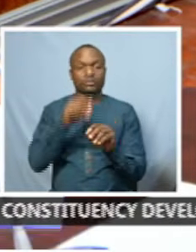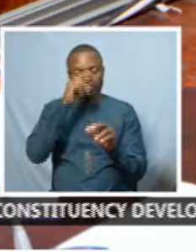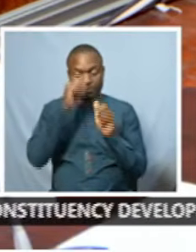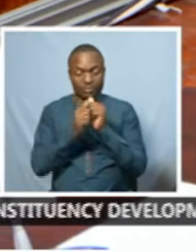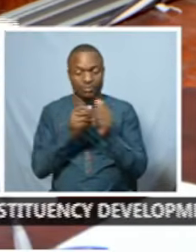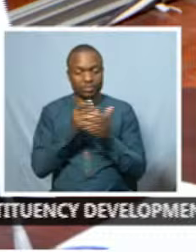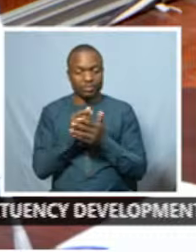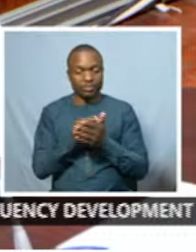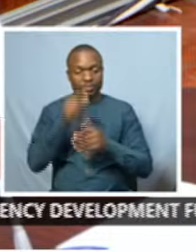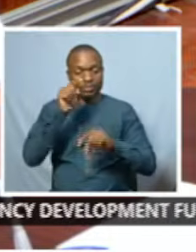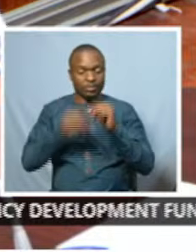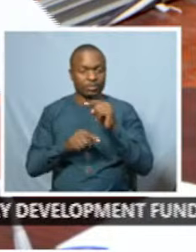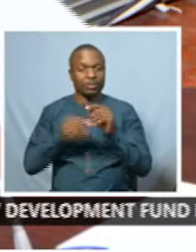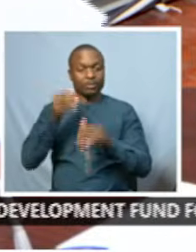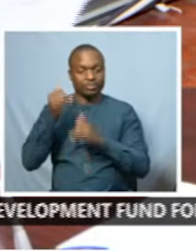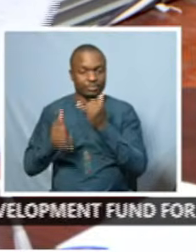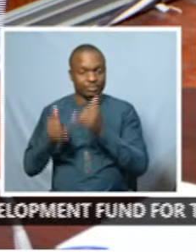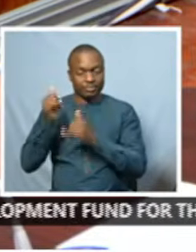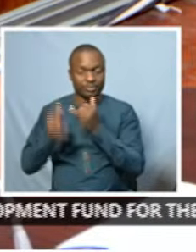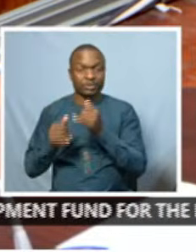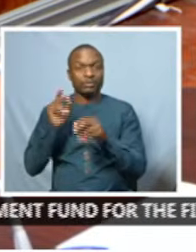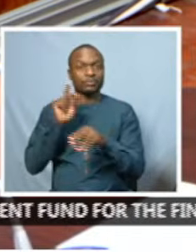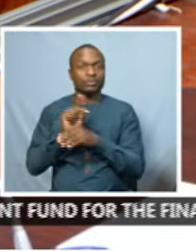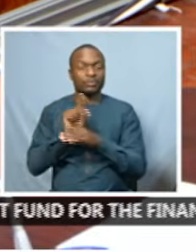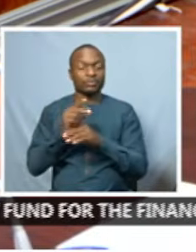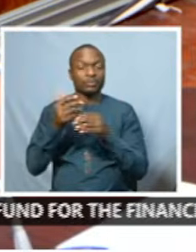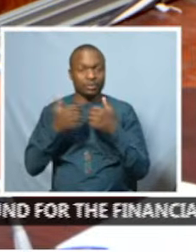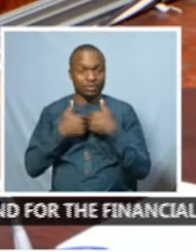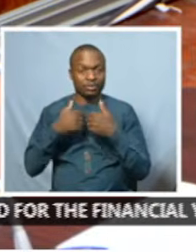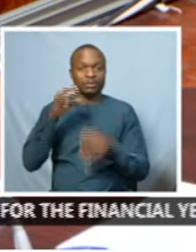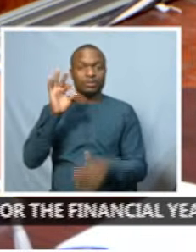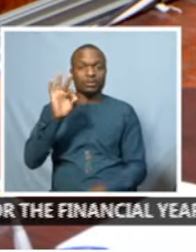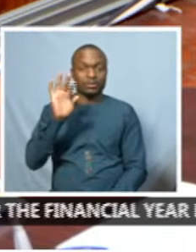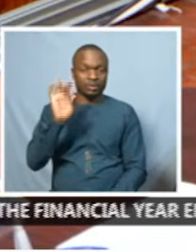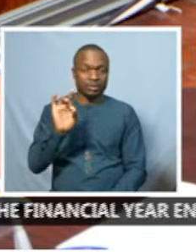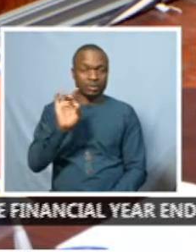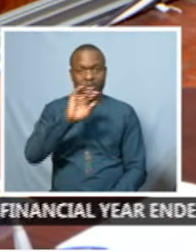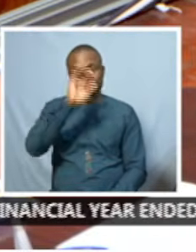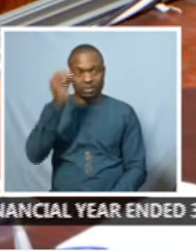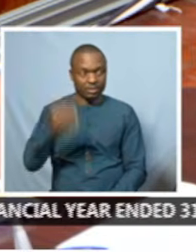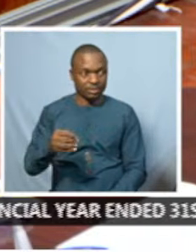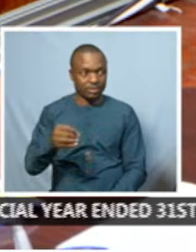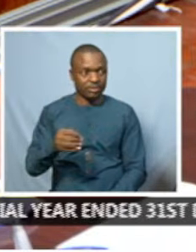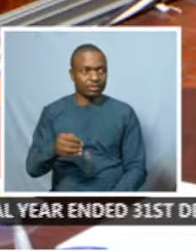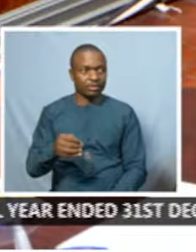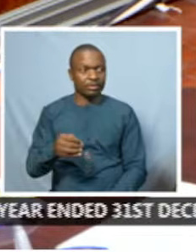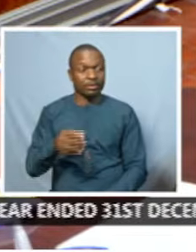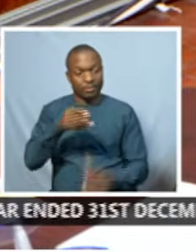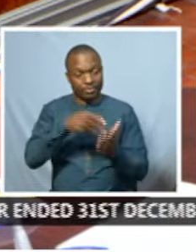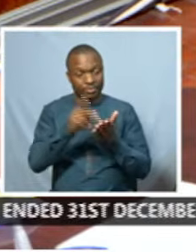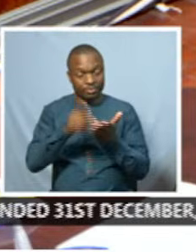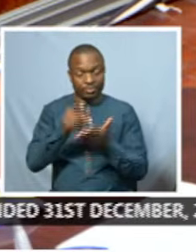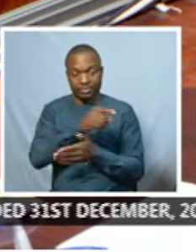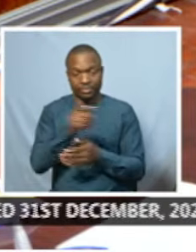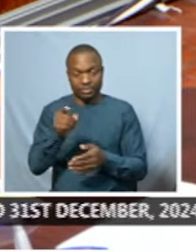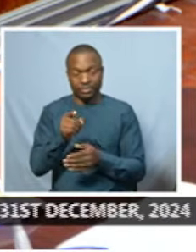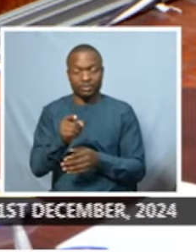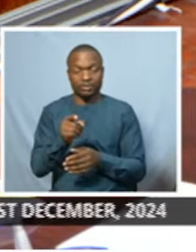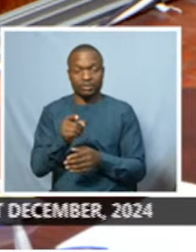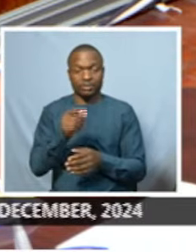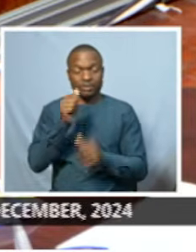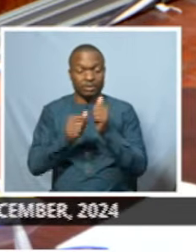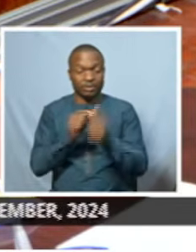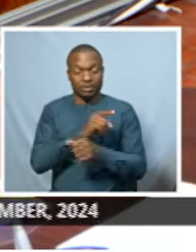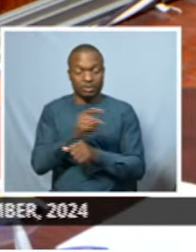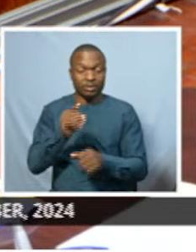of funds, that's why we cannot complete a project which has 98%. Clear those, and even those which